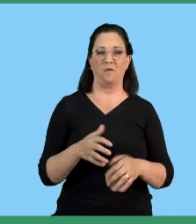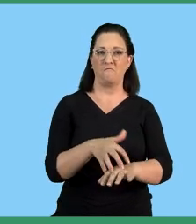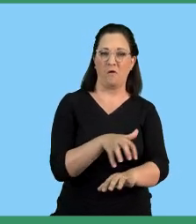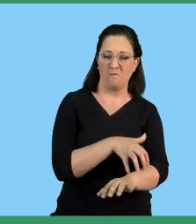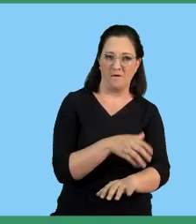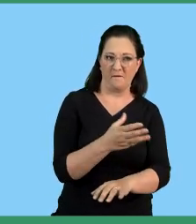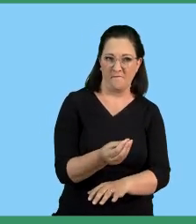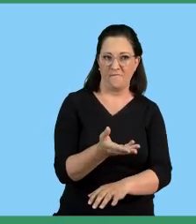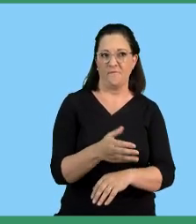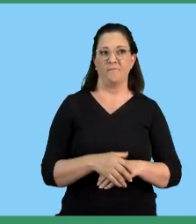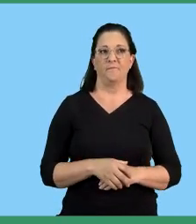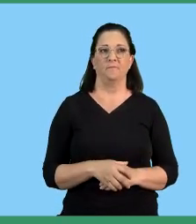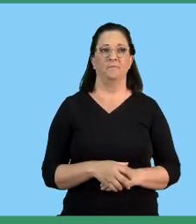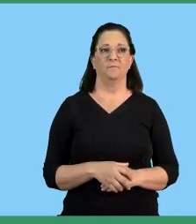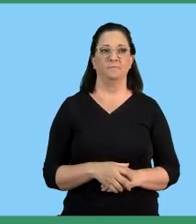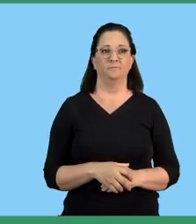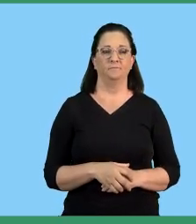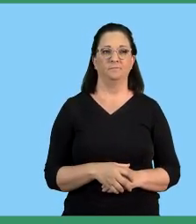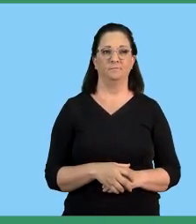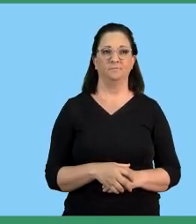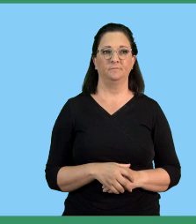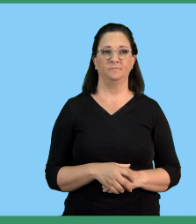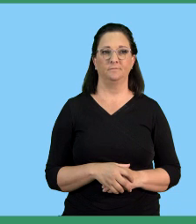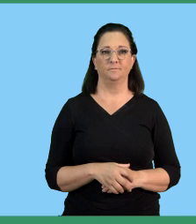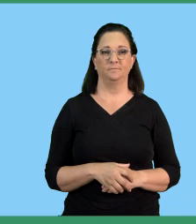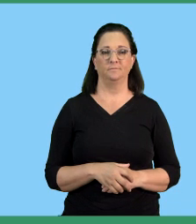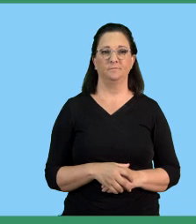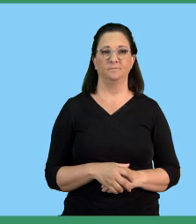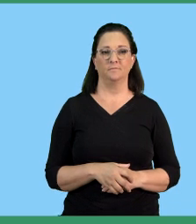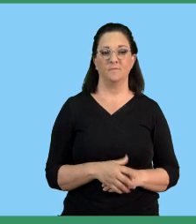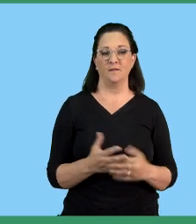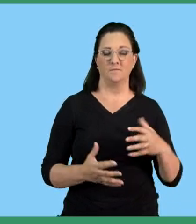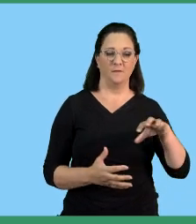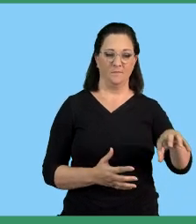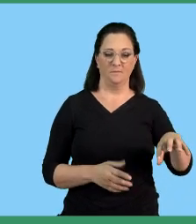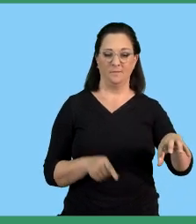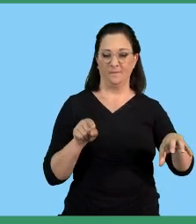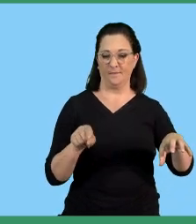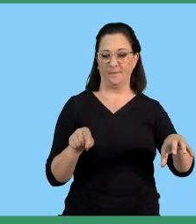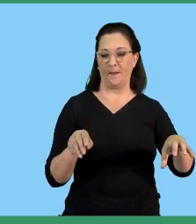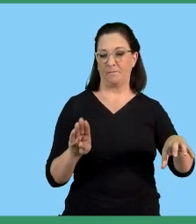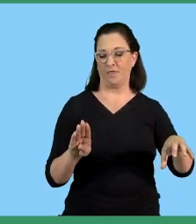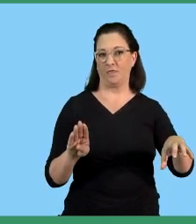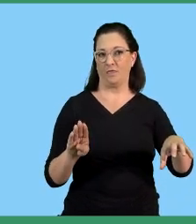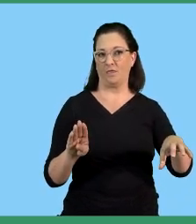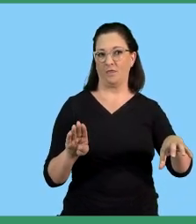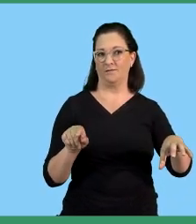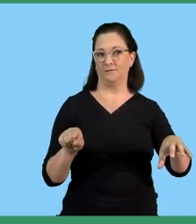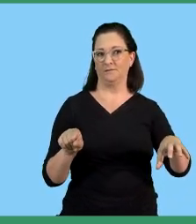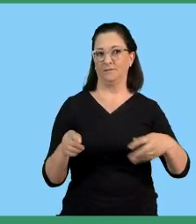or a farmer. Right, and then we've got business B, which is a manufacturer.